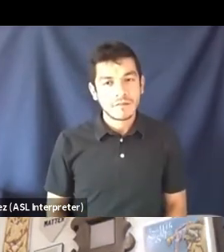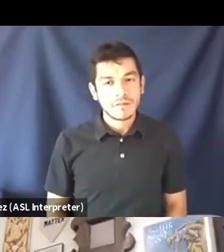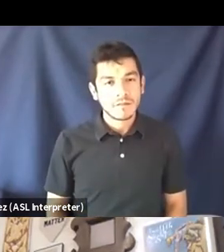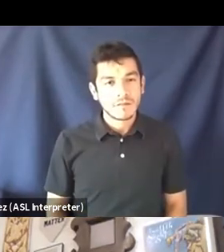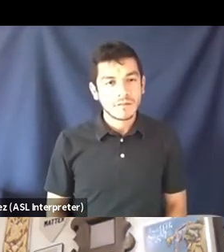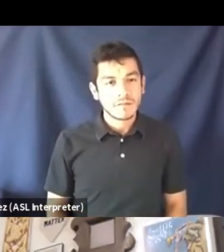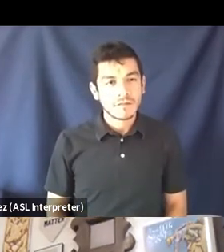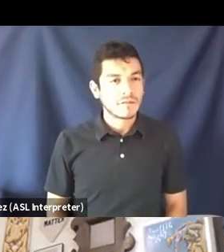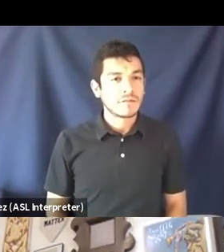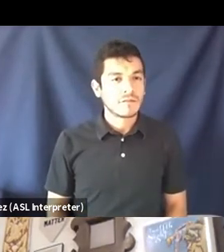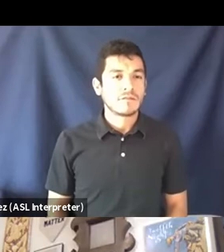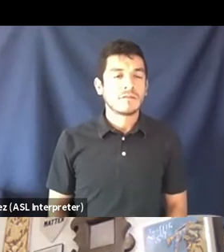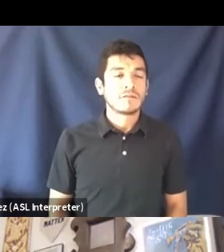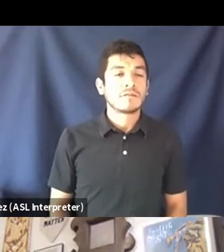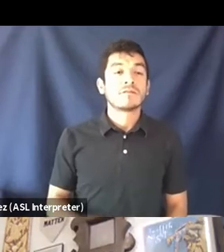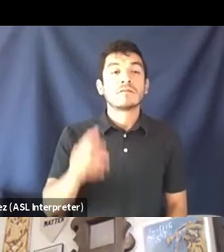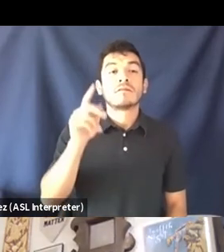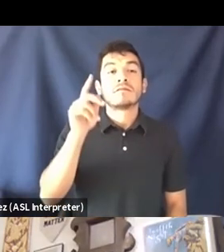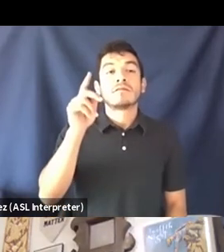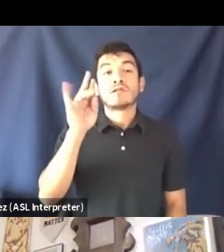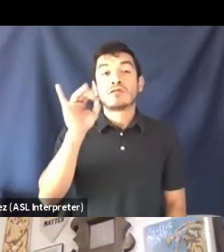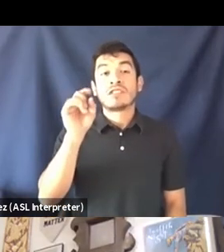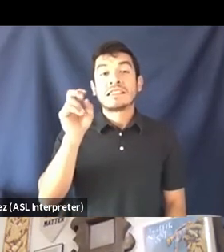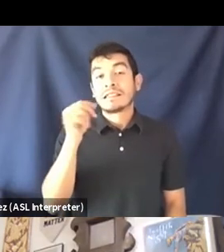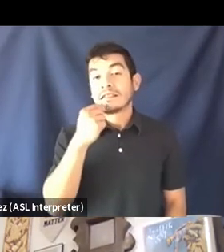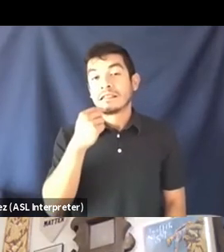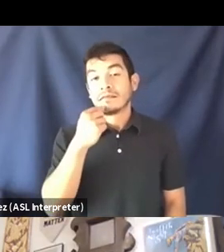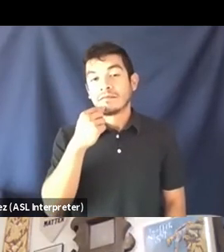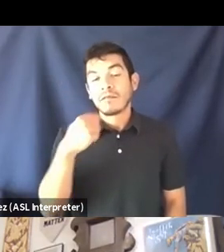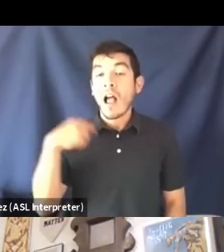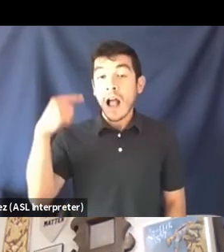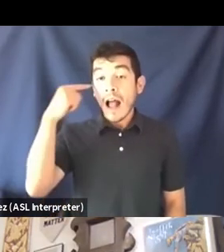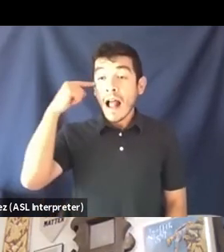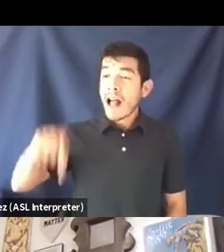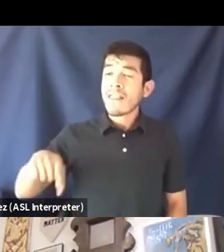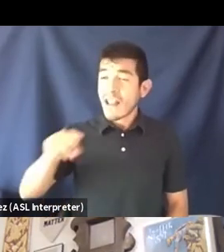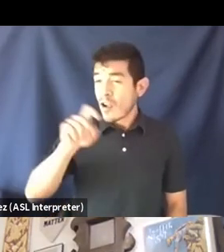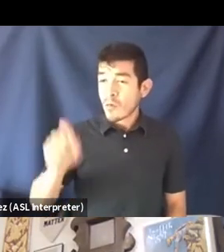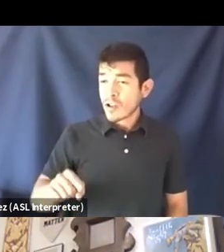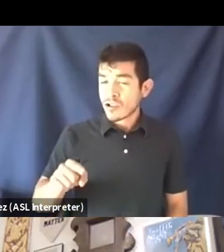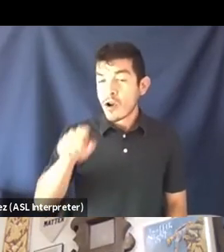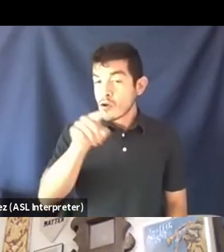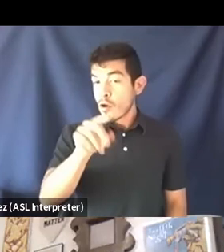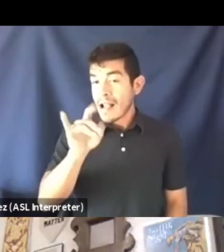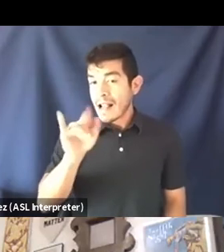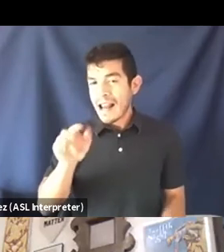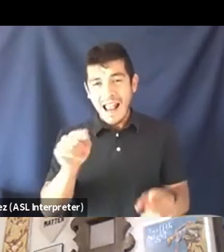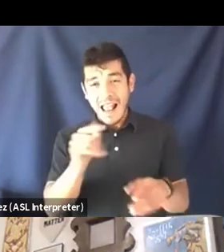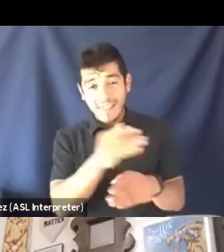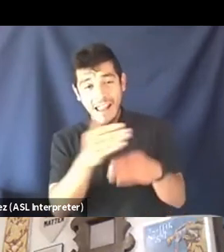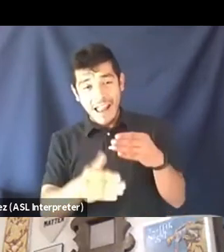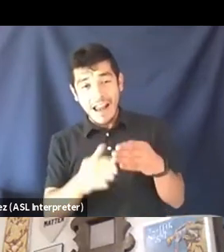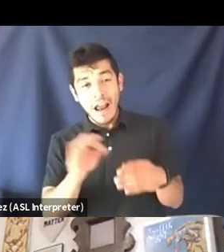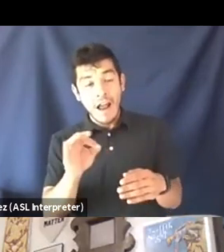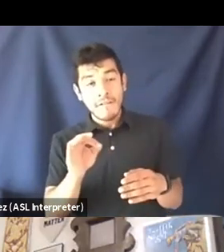Well, I think to that question as well, you know, I know you and Kelli at the end of the documentary are working on the reparations